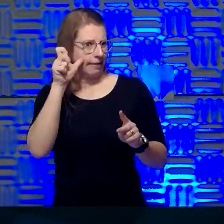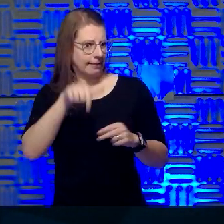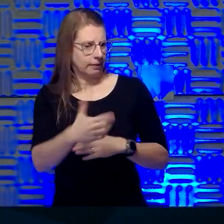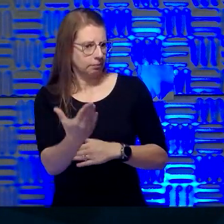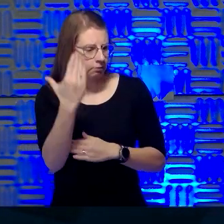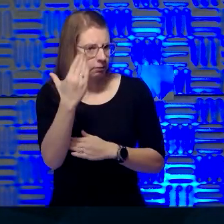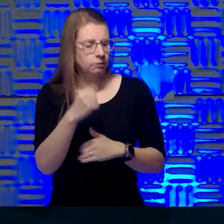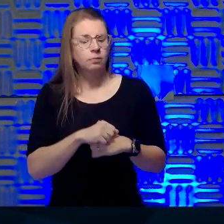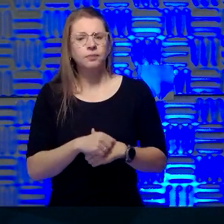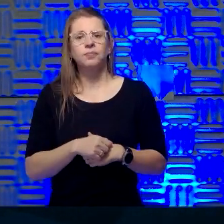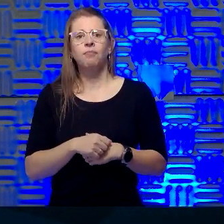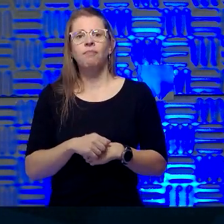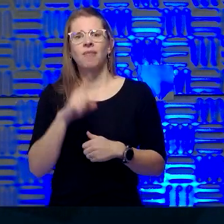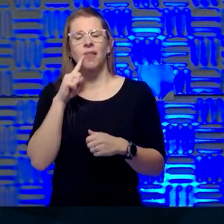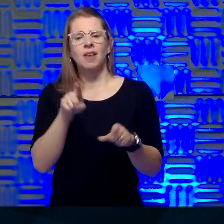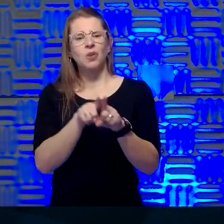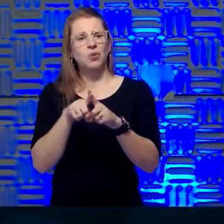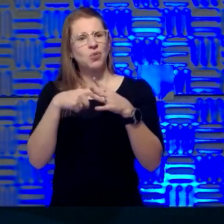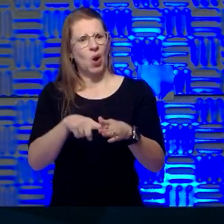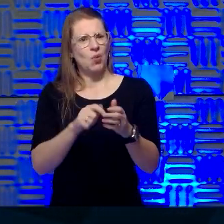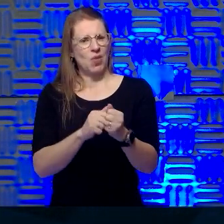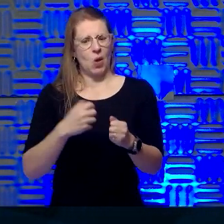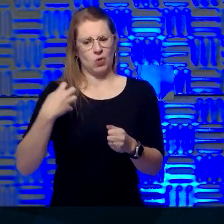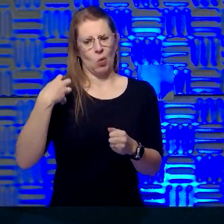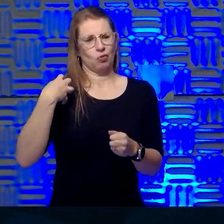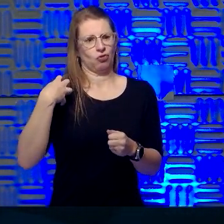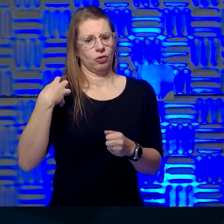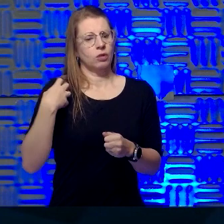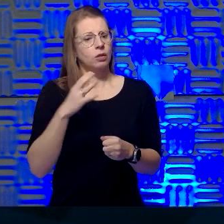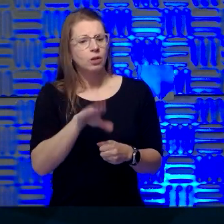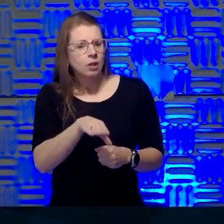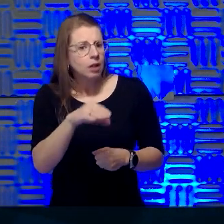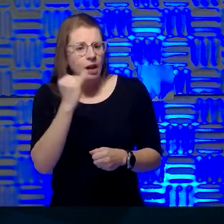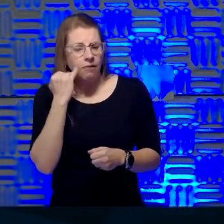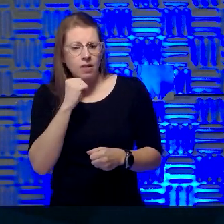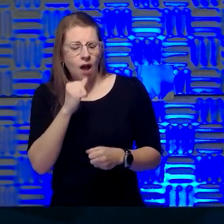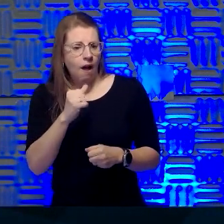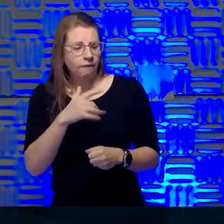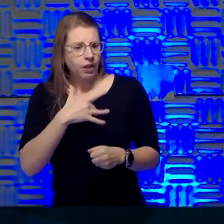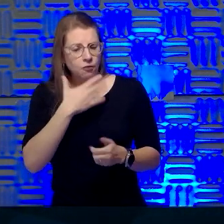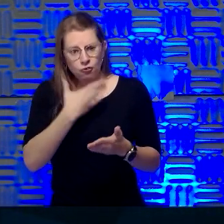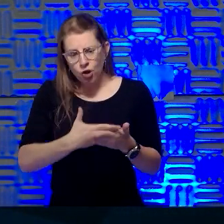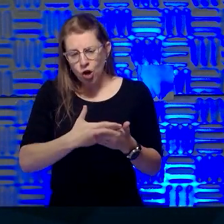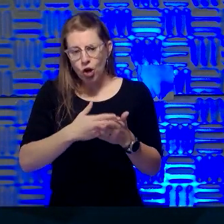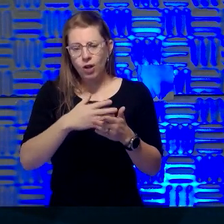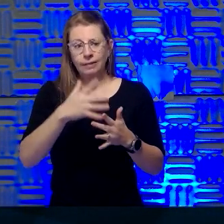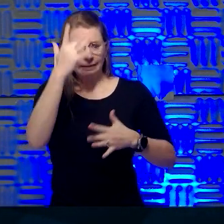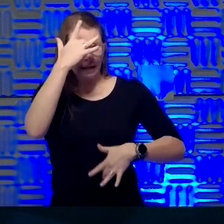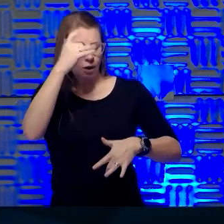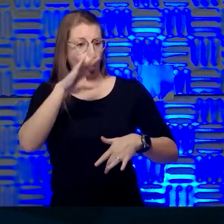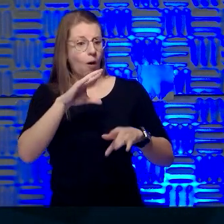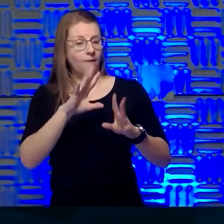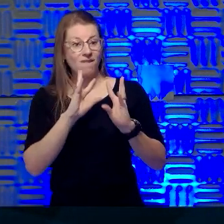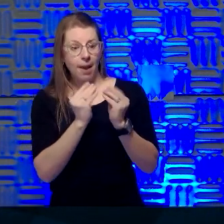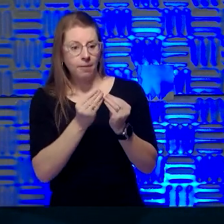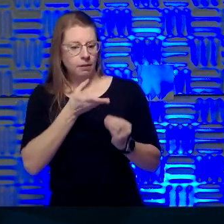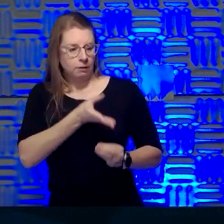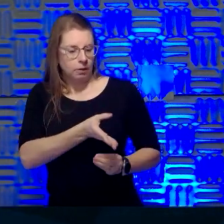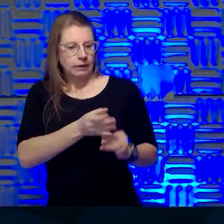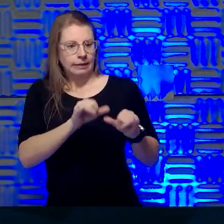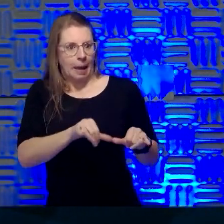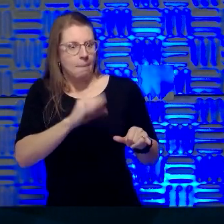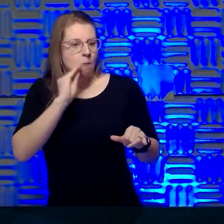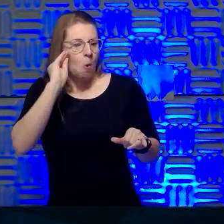it starts also with the coaches saying, if you don't feel good, if you're sick, or if there's family in your home that is sick, that